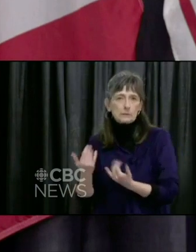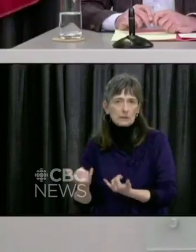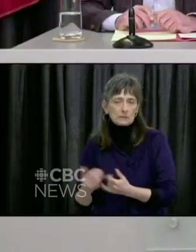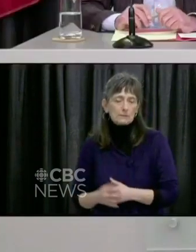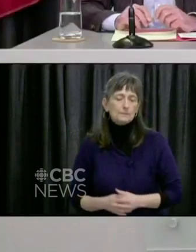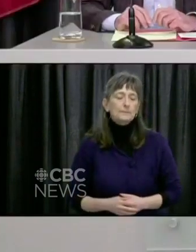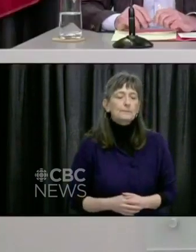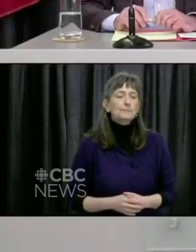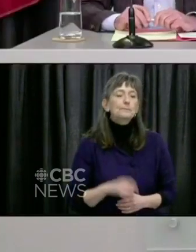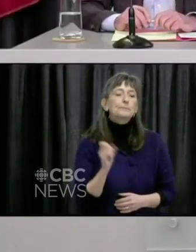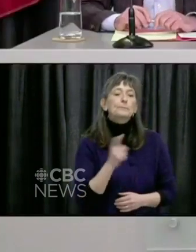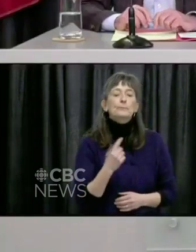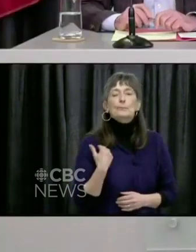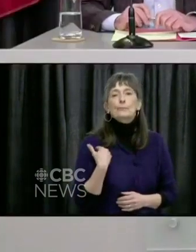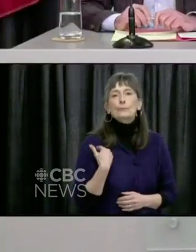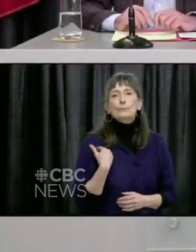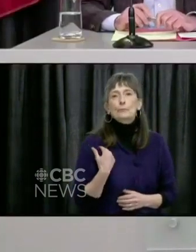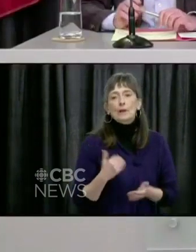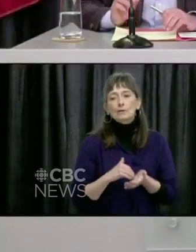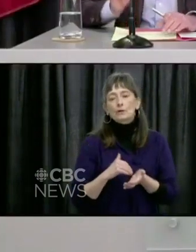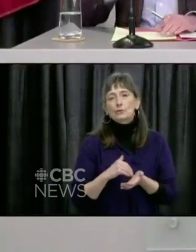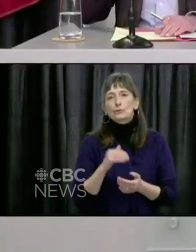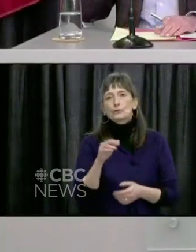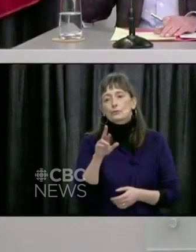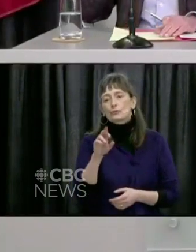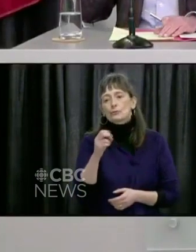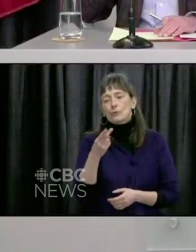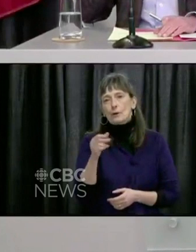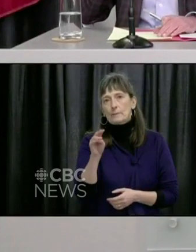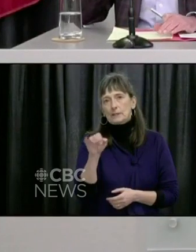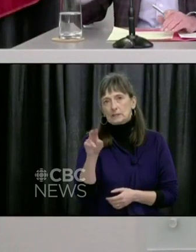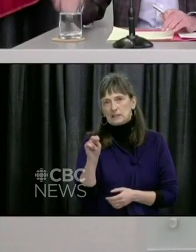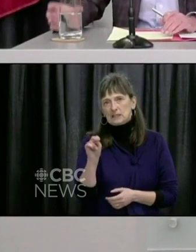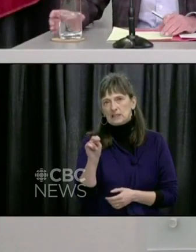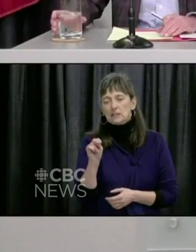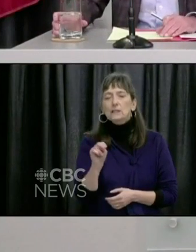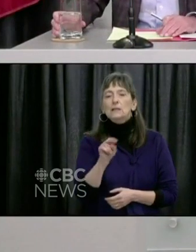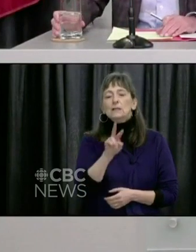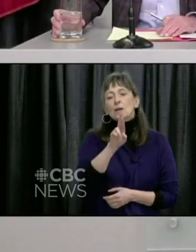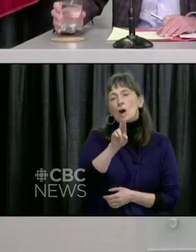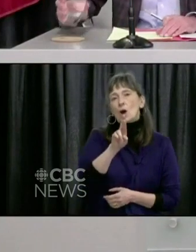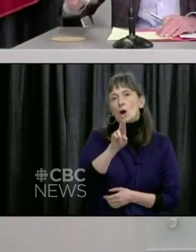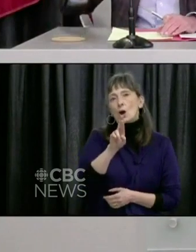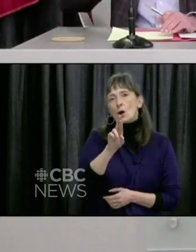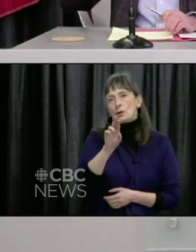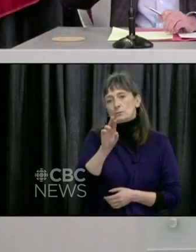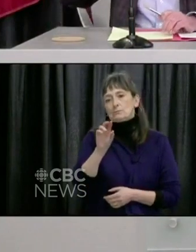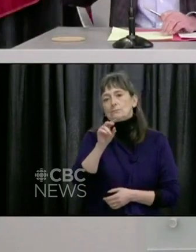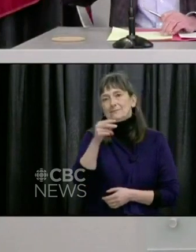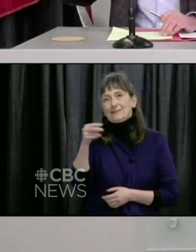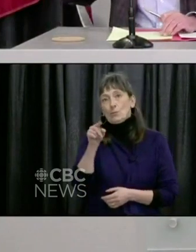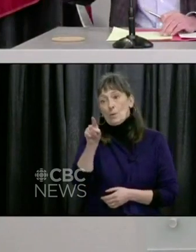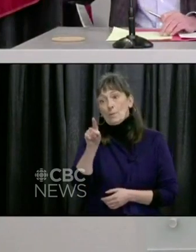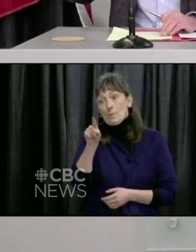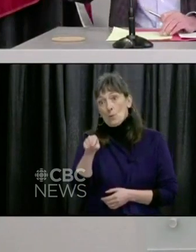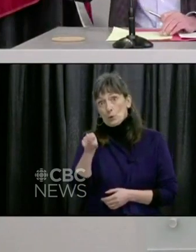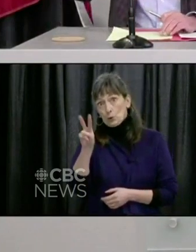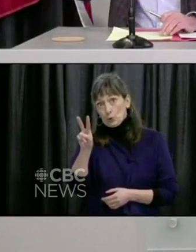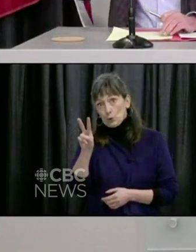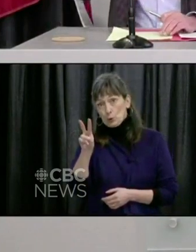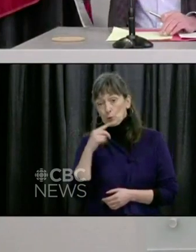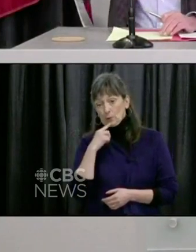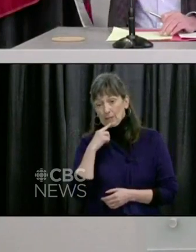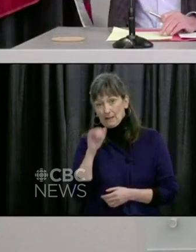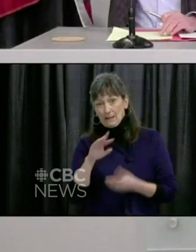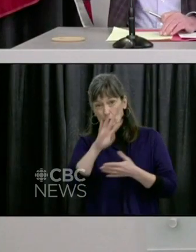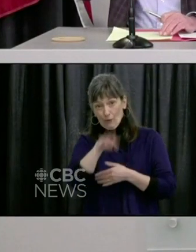Rahman, back to one of the slides, scenario forecasting based on an RO of 1.2. It shows that really big spike starting in about a year